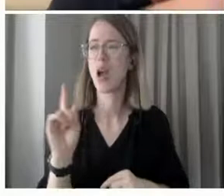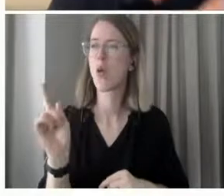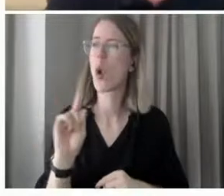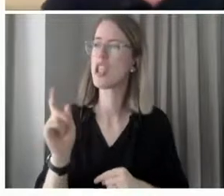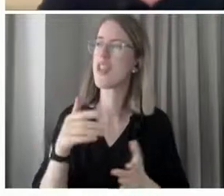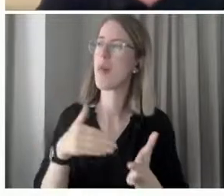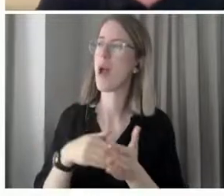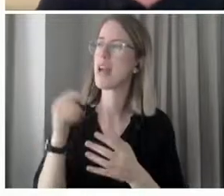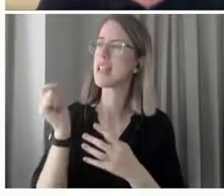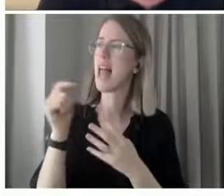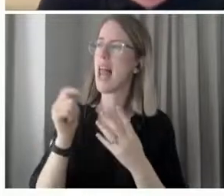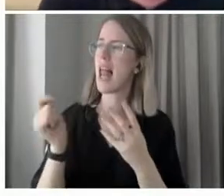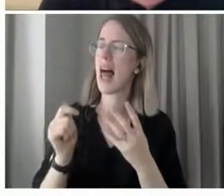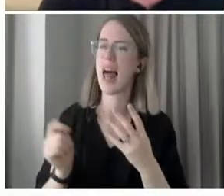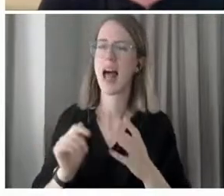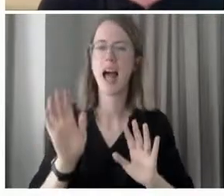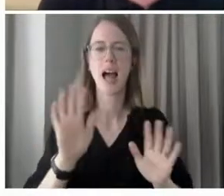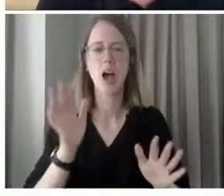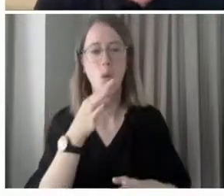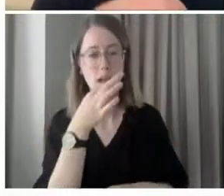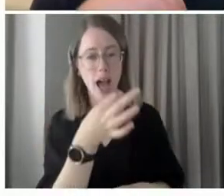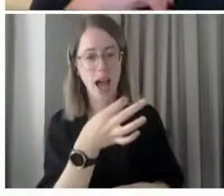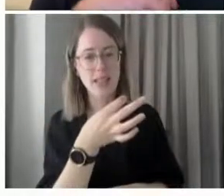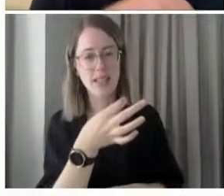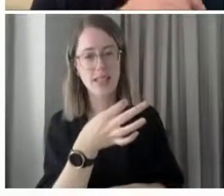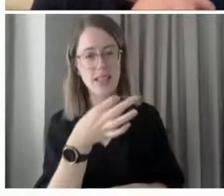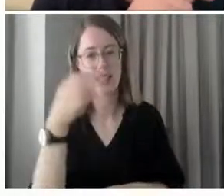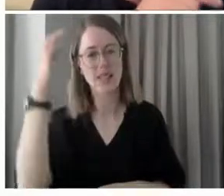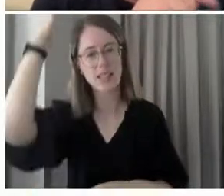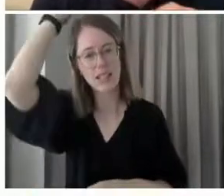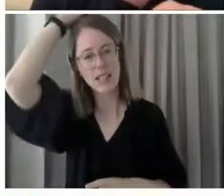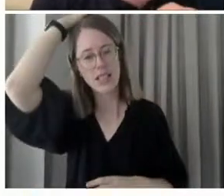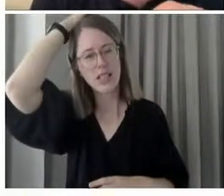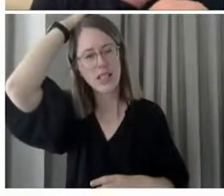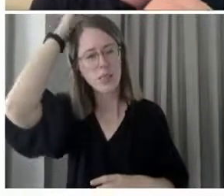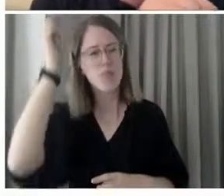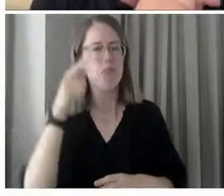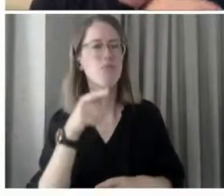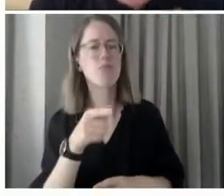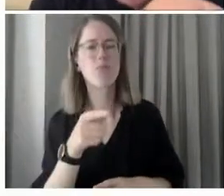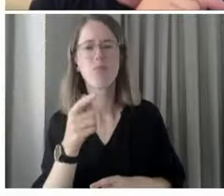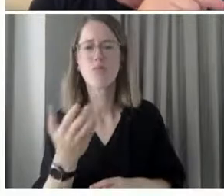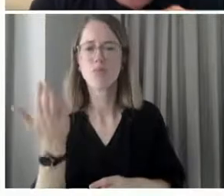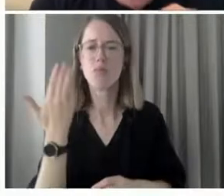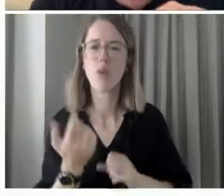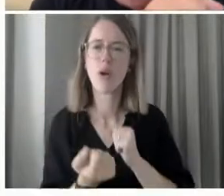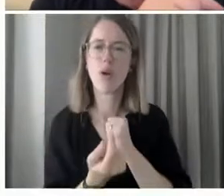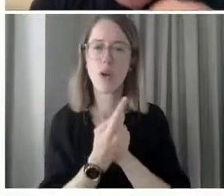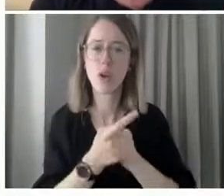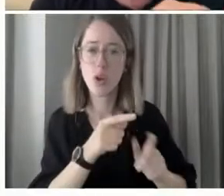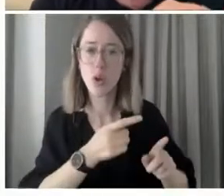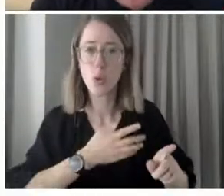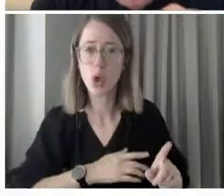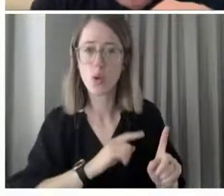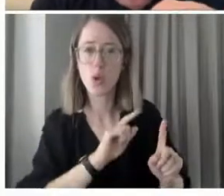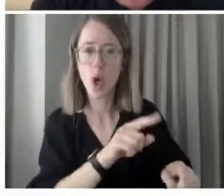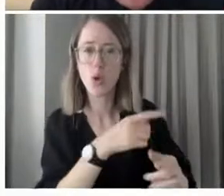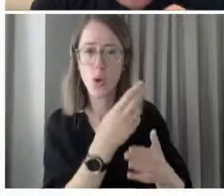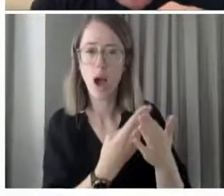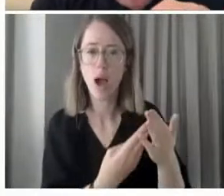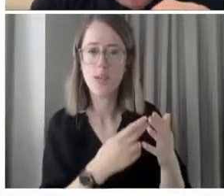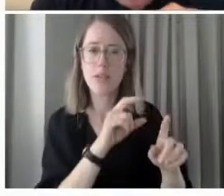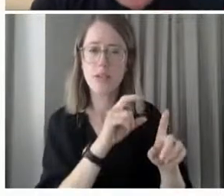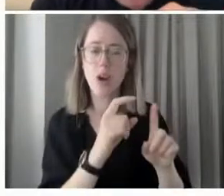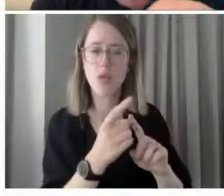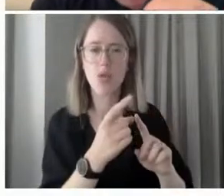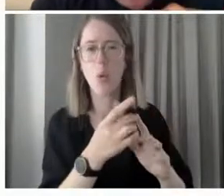attending? Here's a list. What we actually said was there an occasion that you wanted to attend an arts, cultural, or